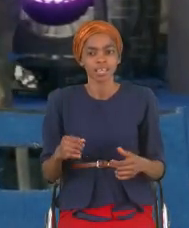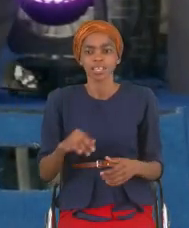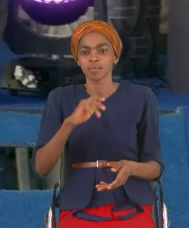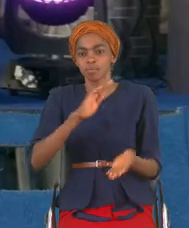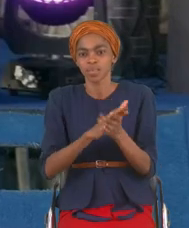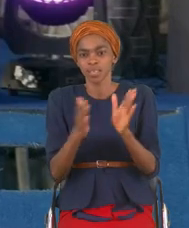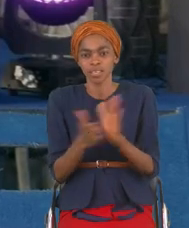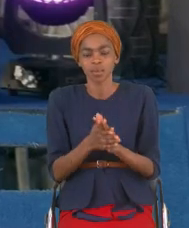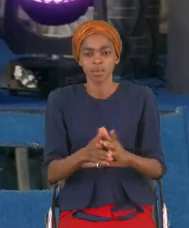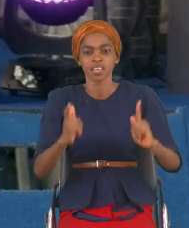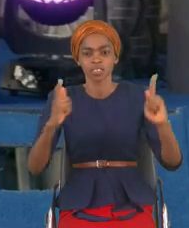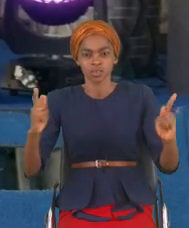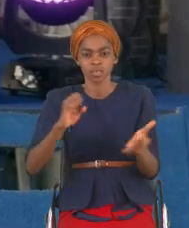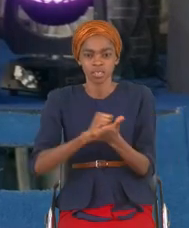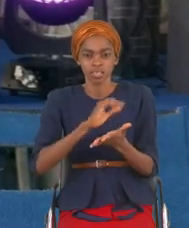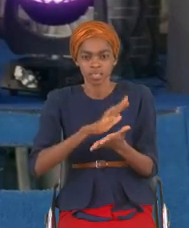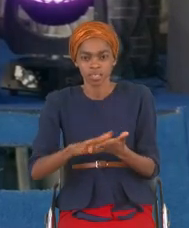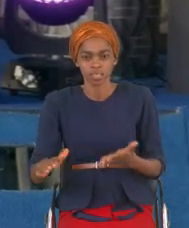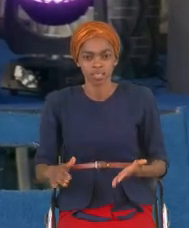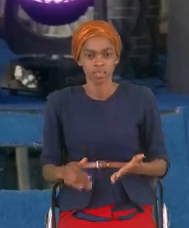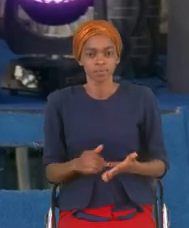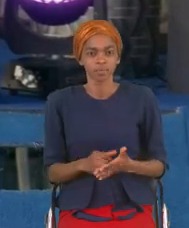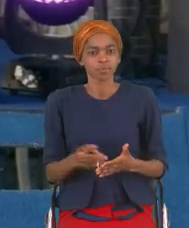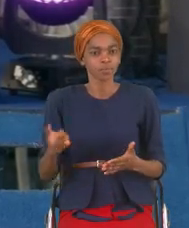incremented sinner sage